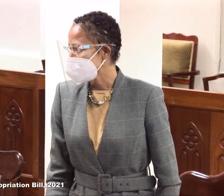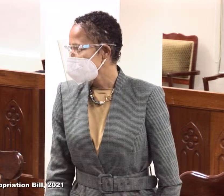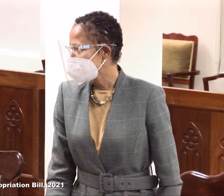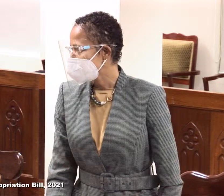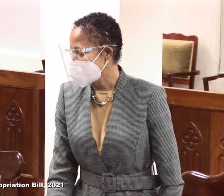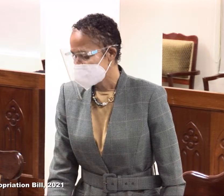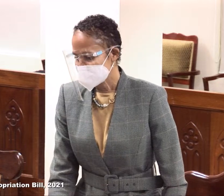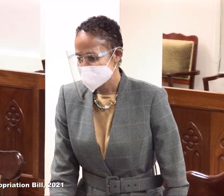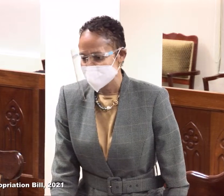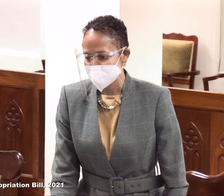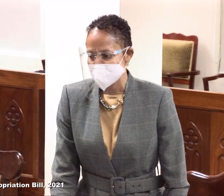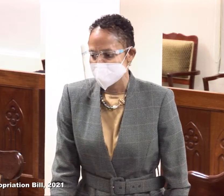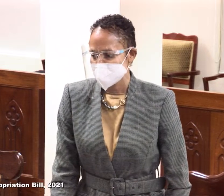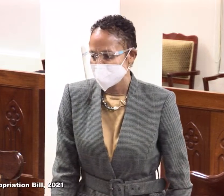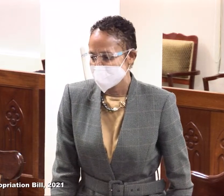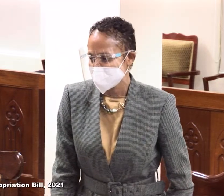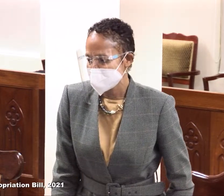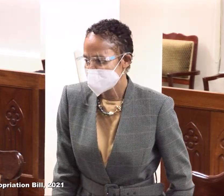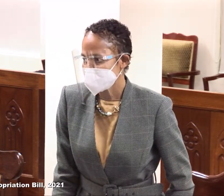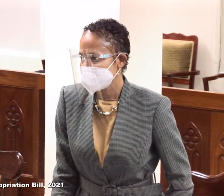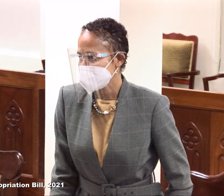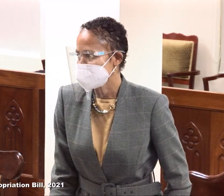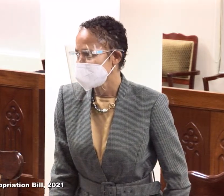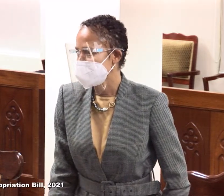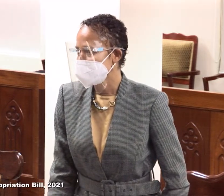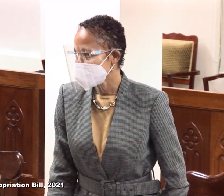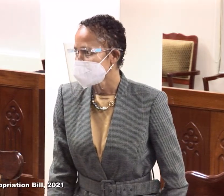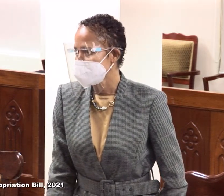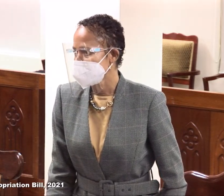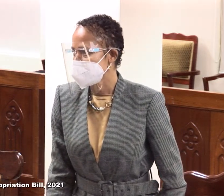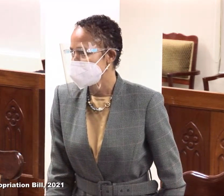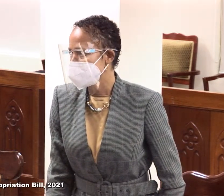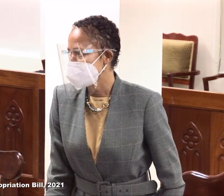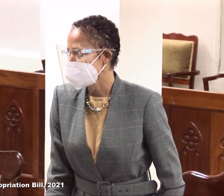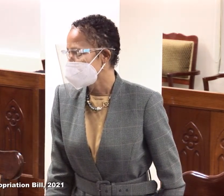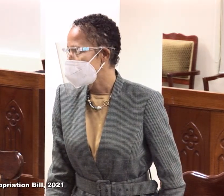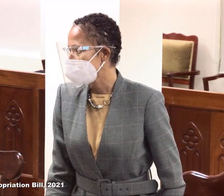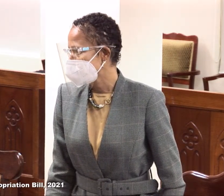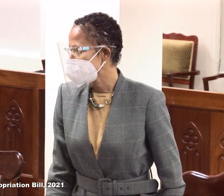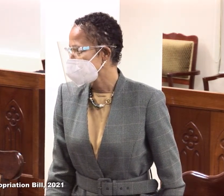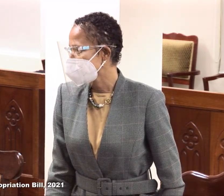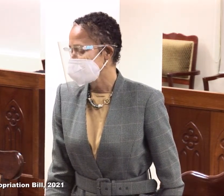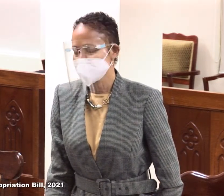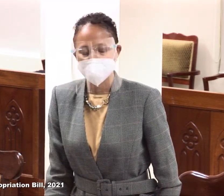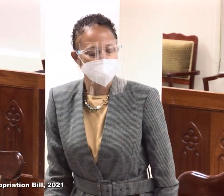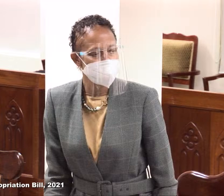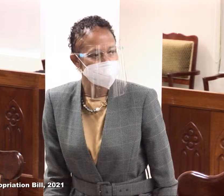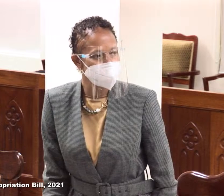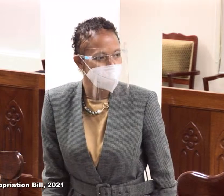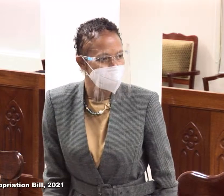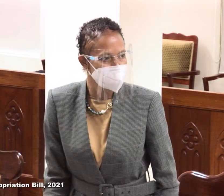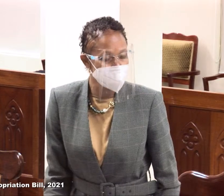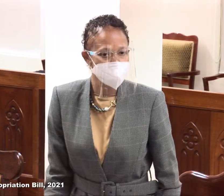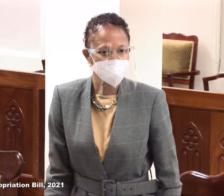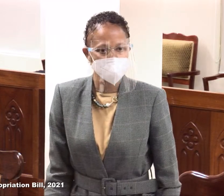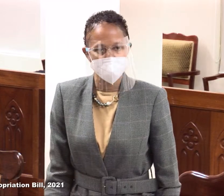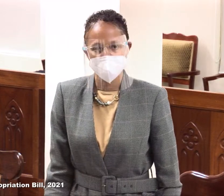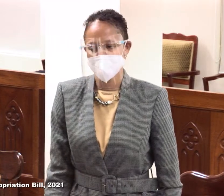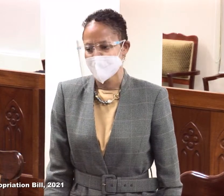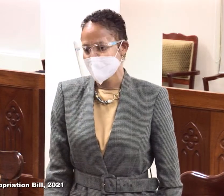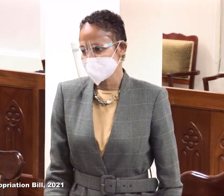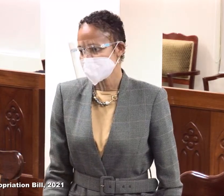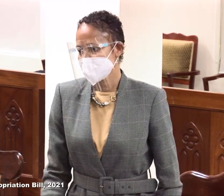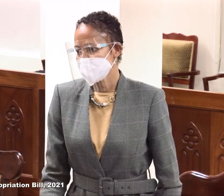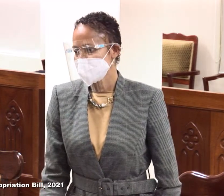the estimate, I would ask that at least a 15-20 minute be considered so that all members can try to get in their speeches in